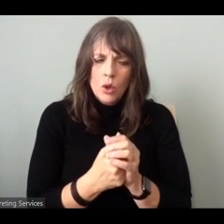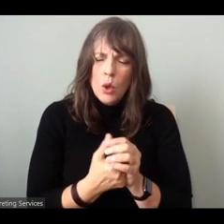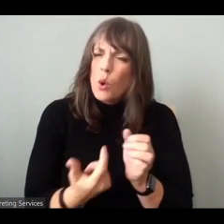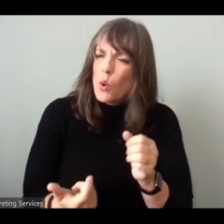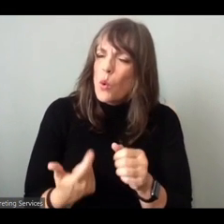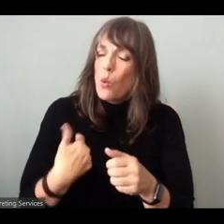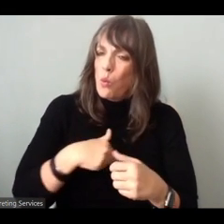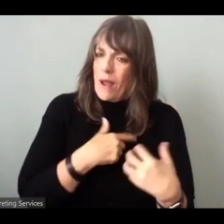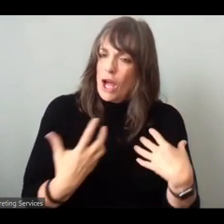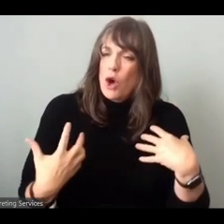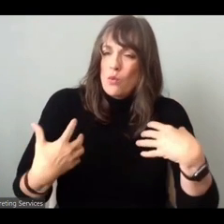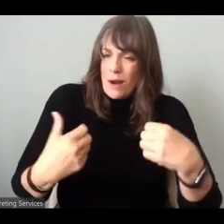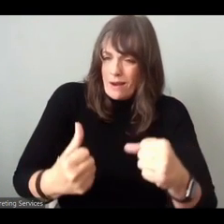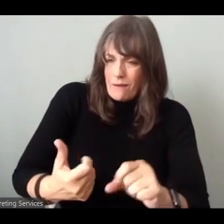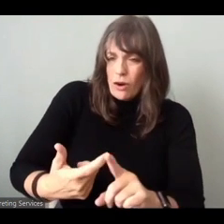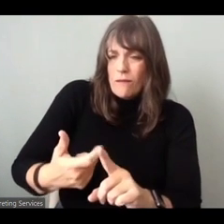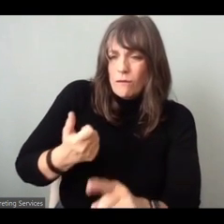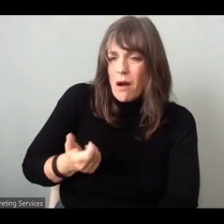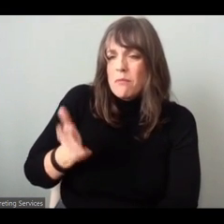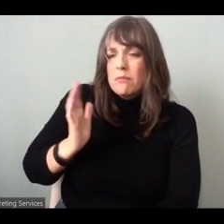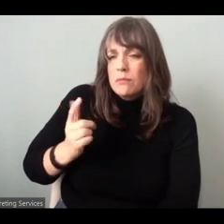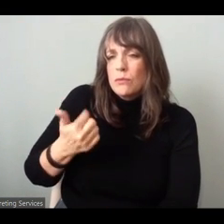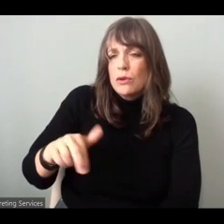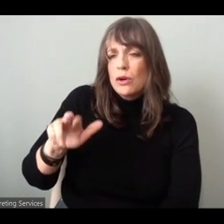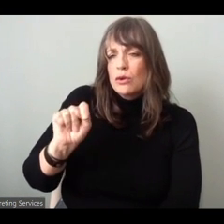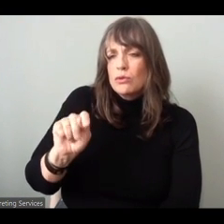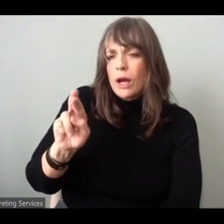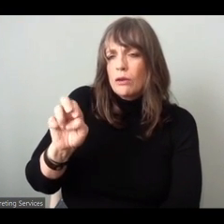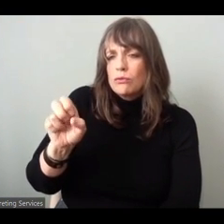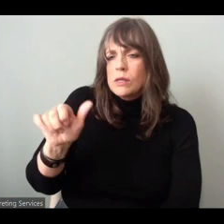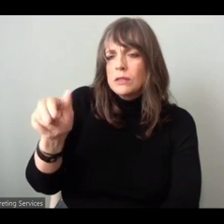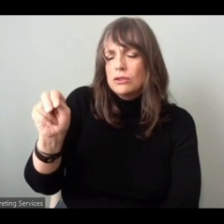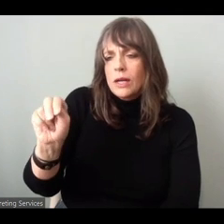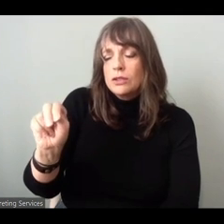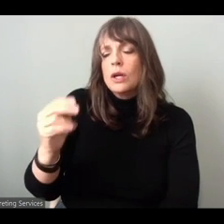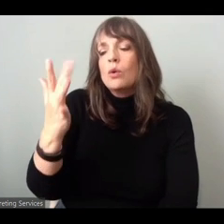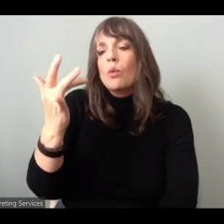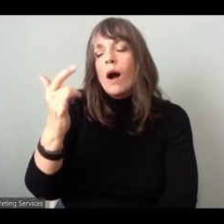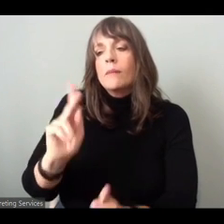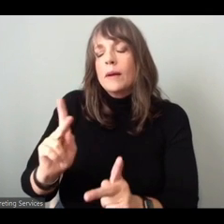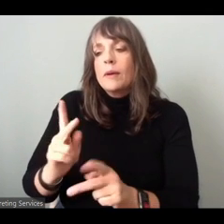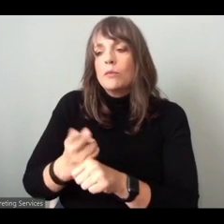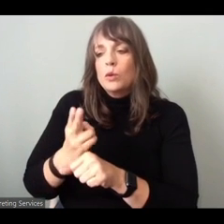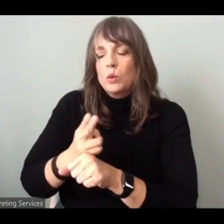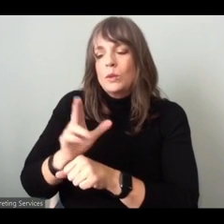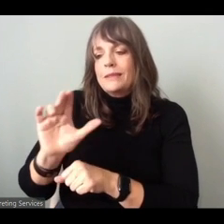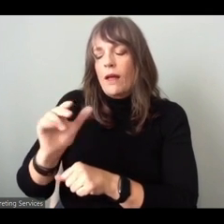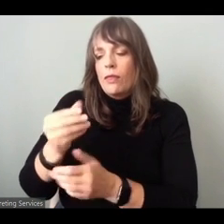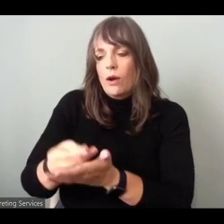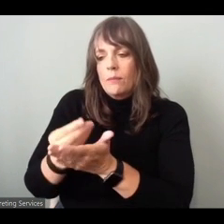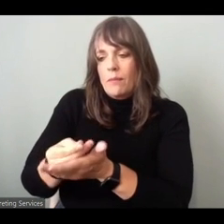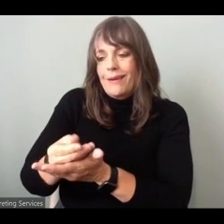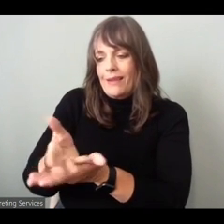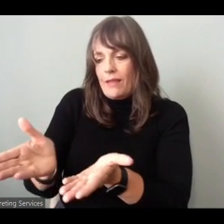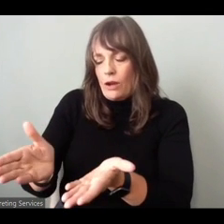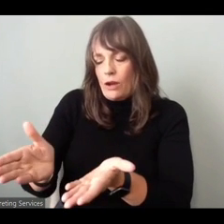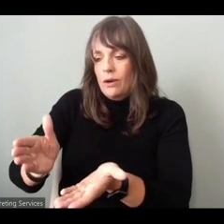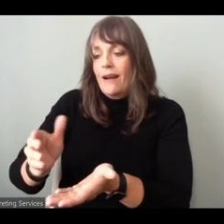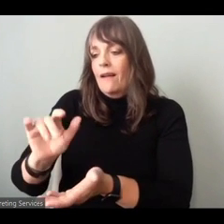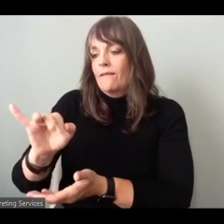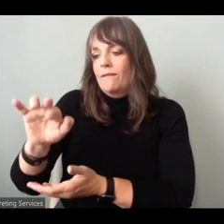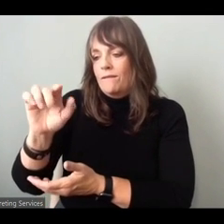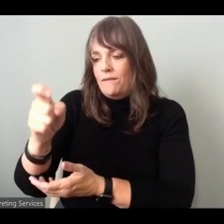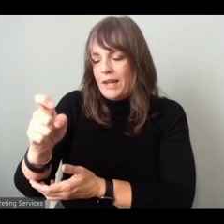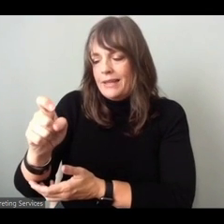the Great Recession, organizations have progressively moved their liquid resources into facilities and other fixed assets. Their endowments